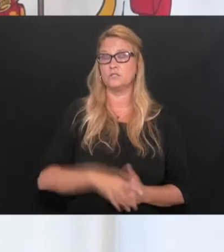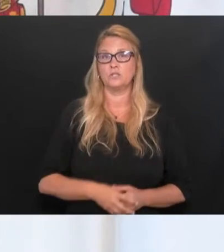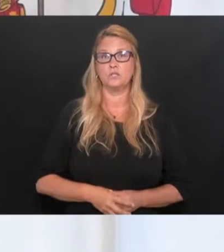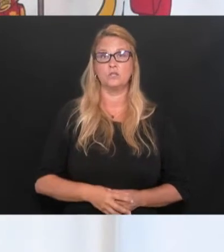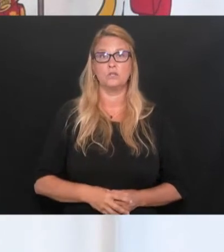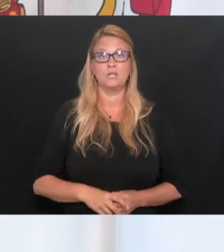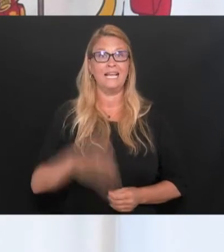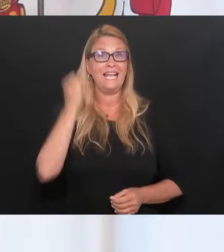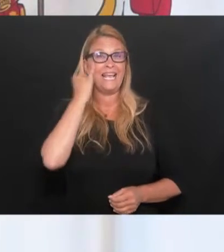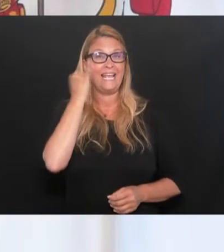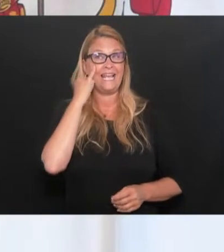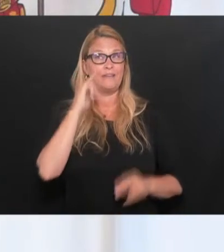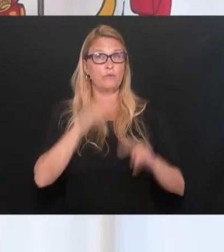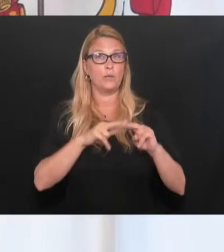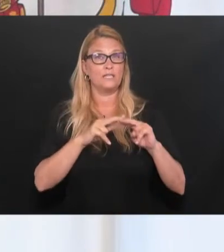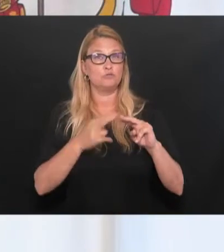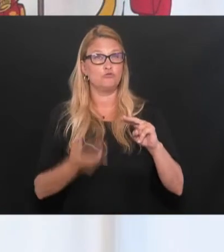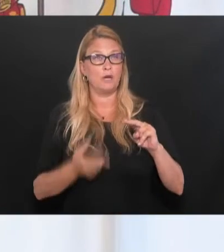we've dropped down to